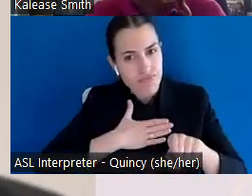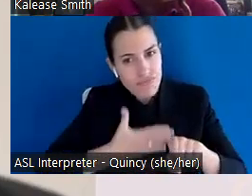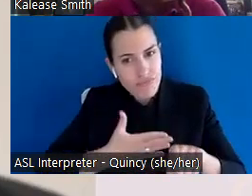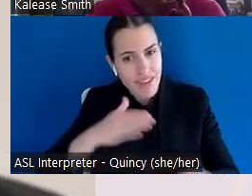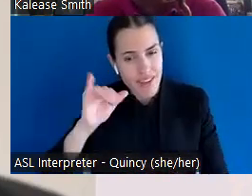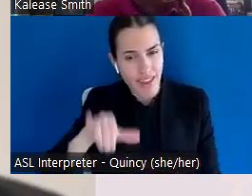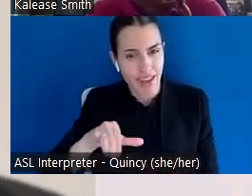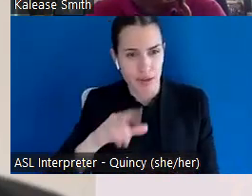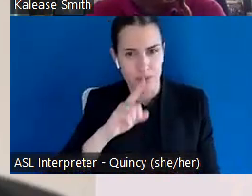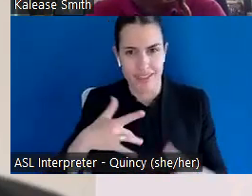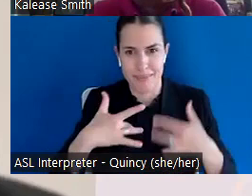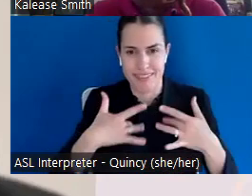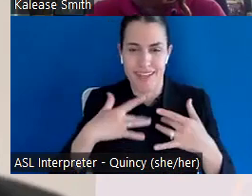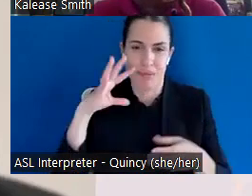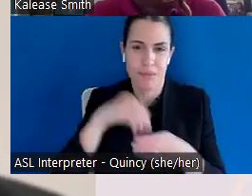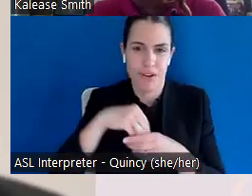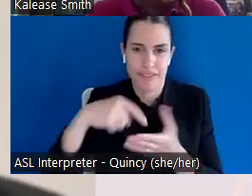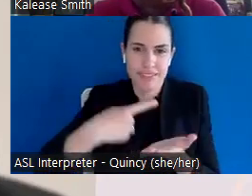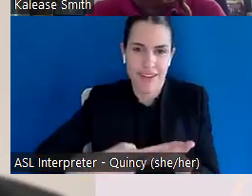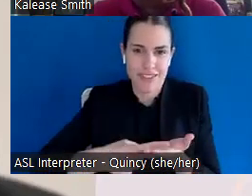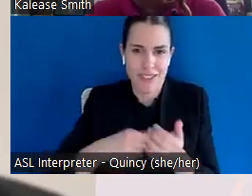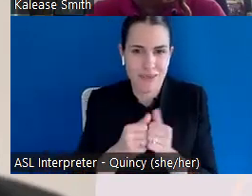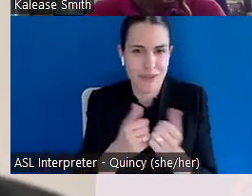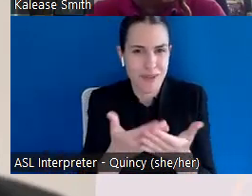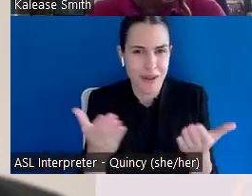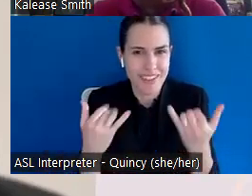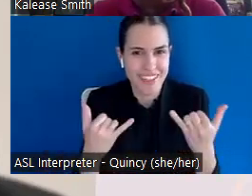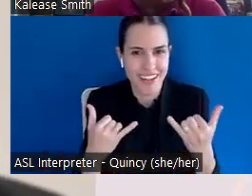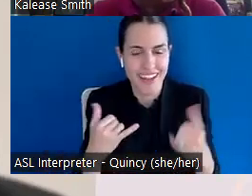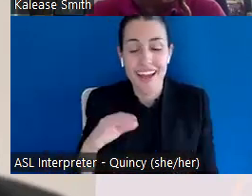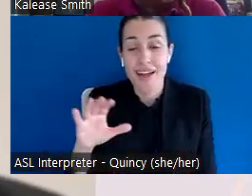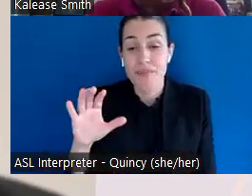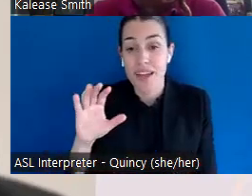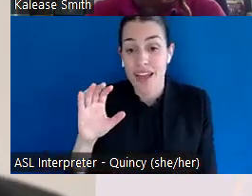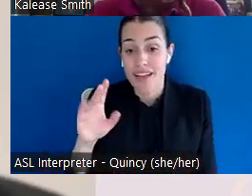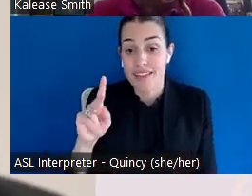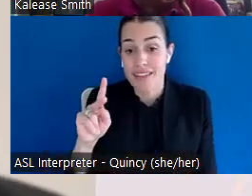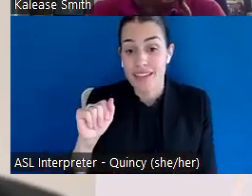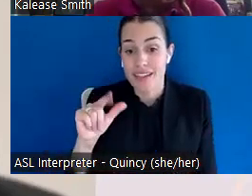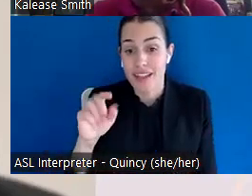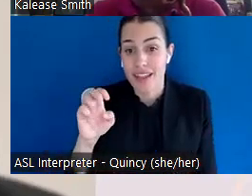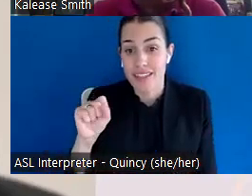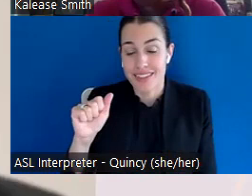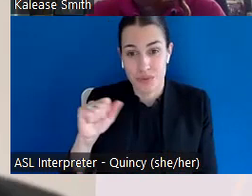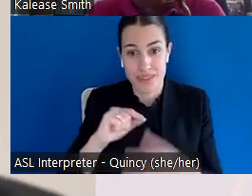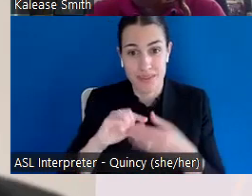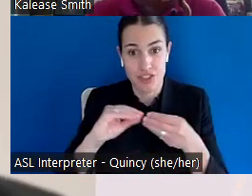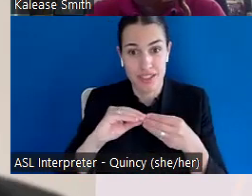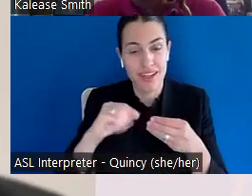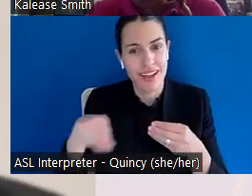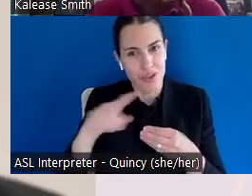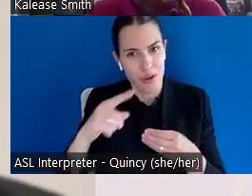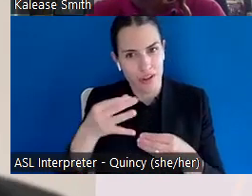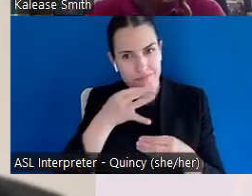just excited to be a part of this conversation with you all today. As Khalees was saying, learning a little bit from you all as well, since y'all are experts as